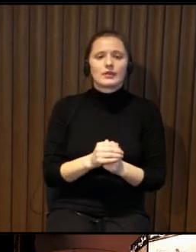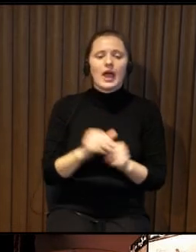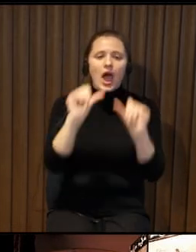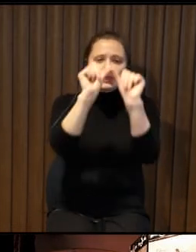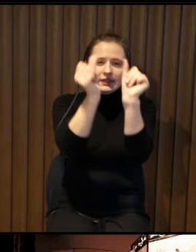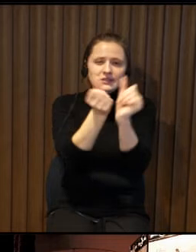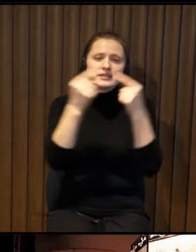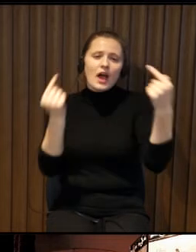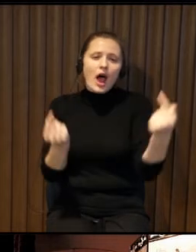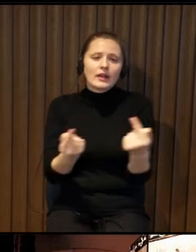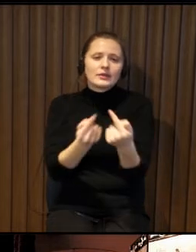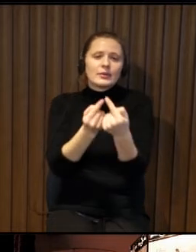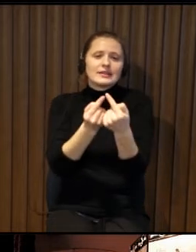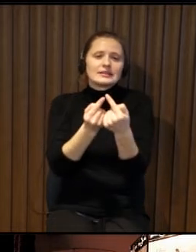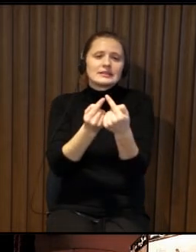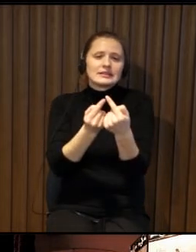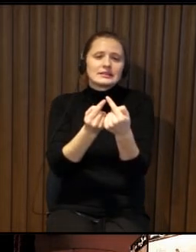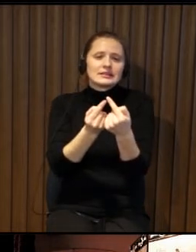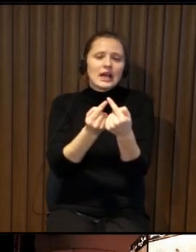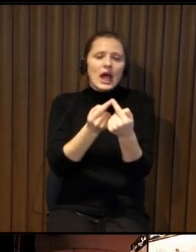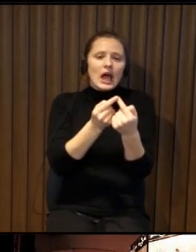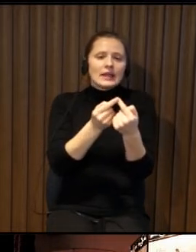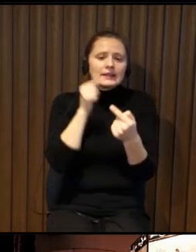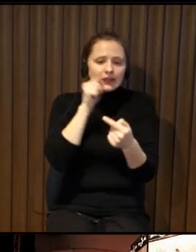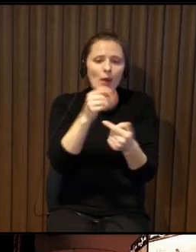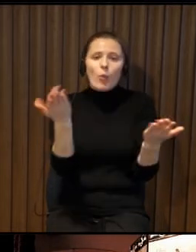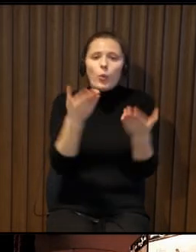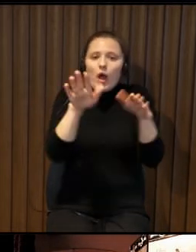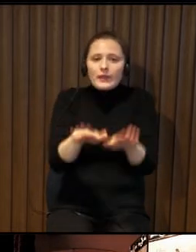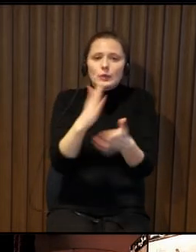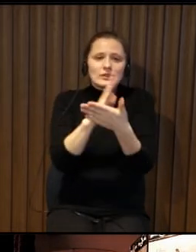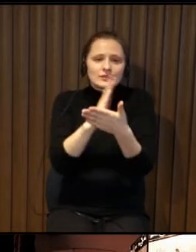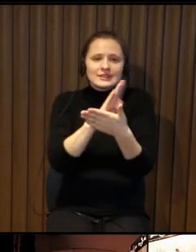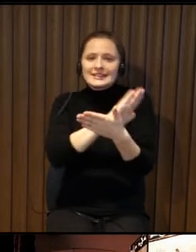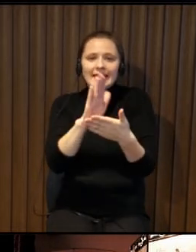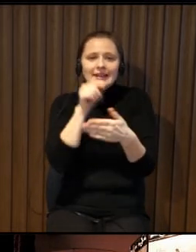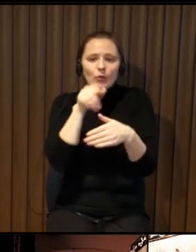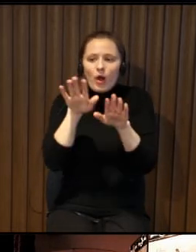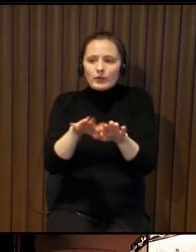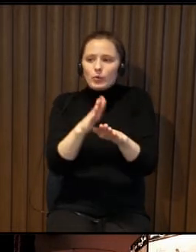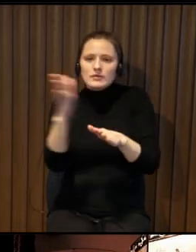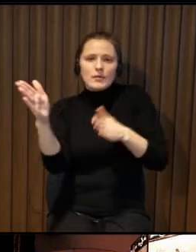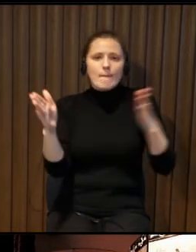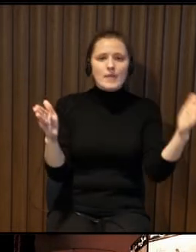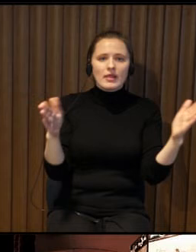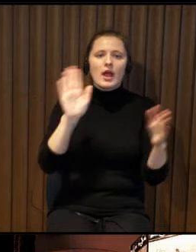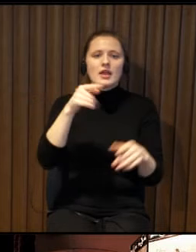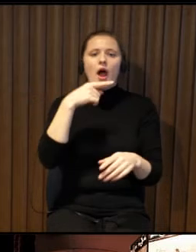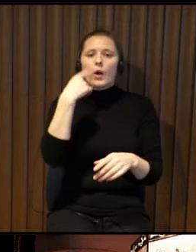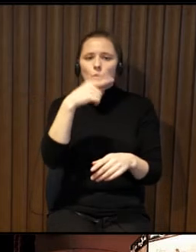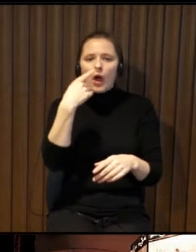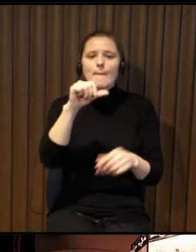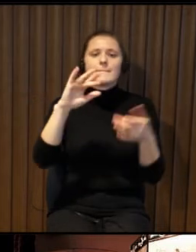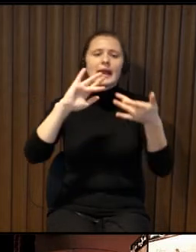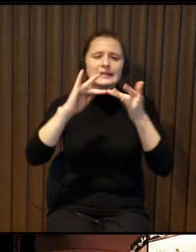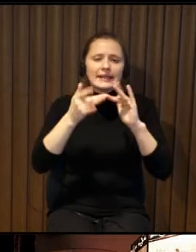In terms of products, that especially digital products, they increase in availability, reliability,